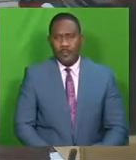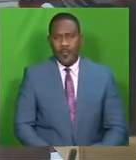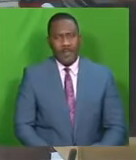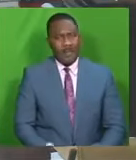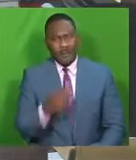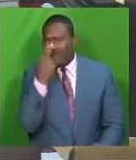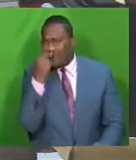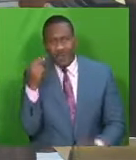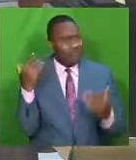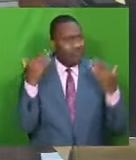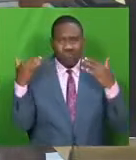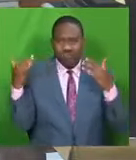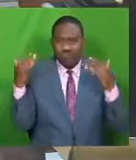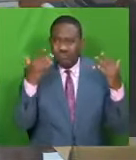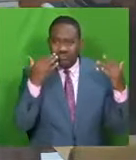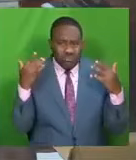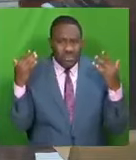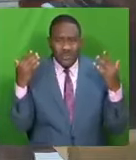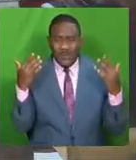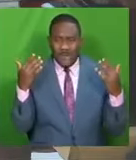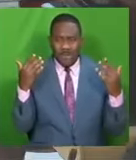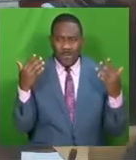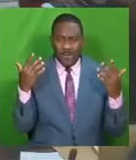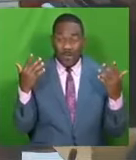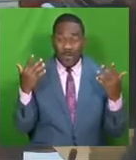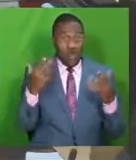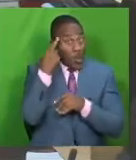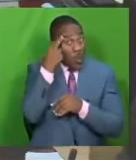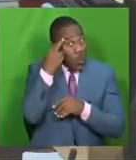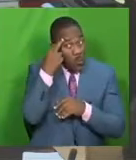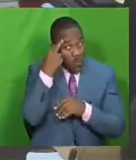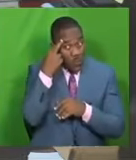Very ridiculous. And Mr. Speaker, part of the